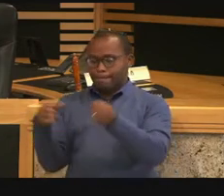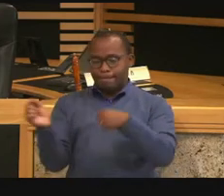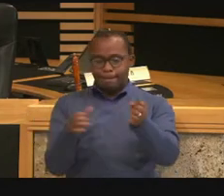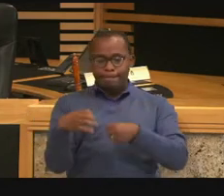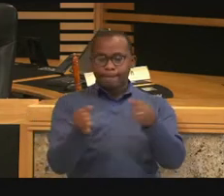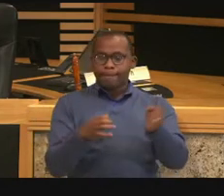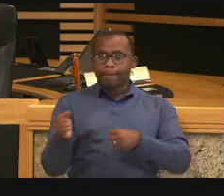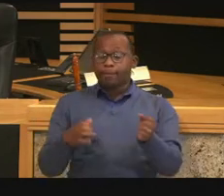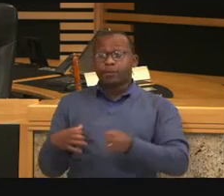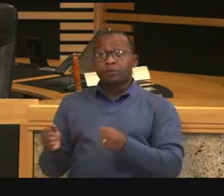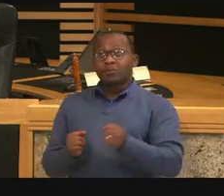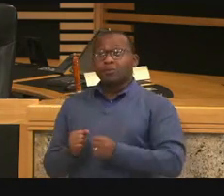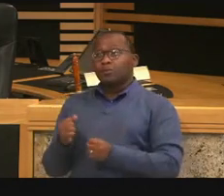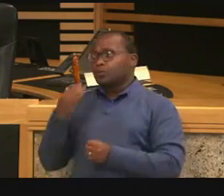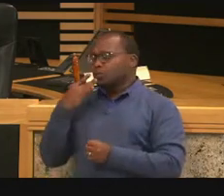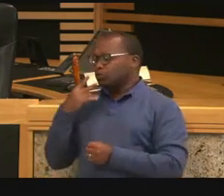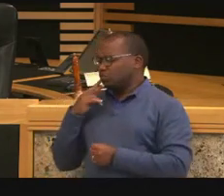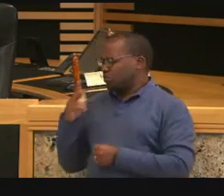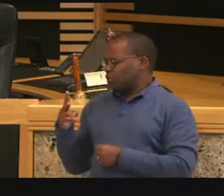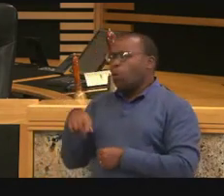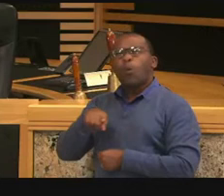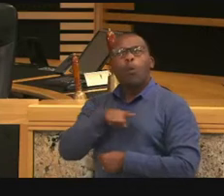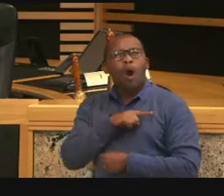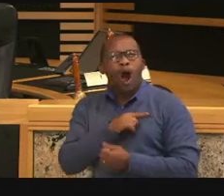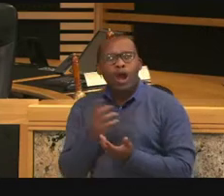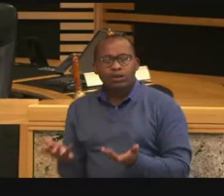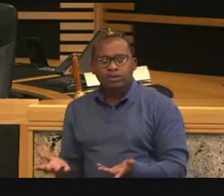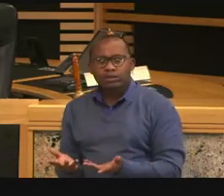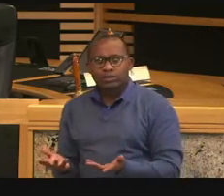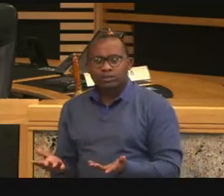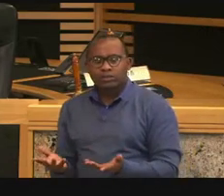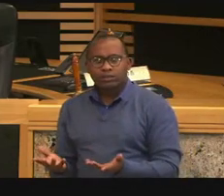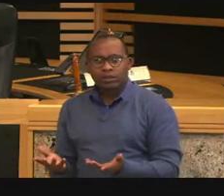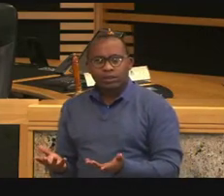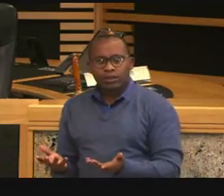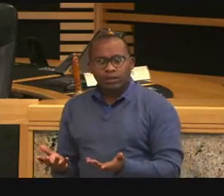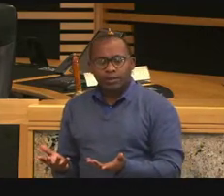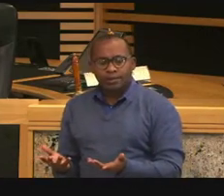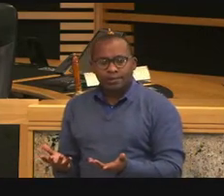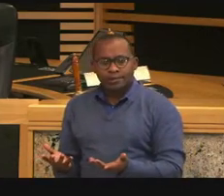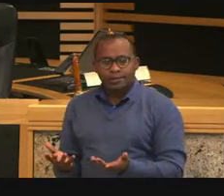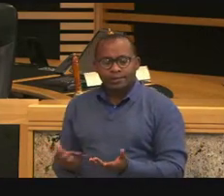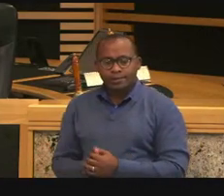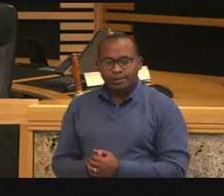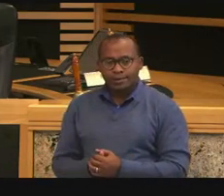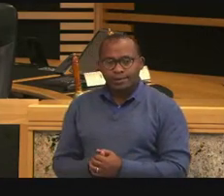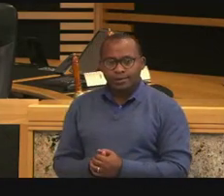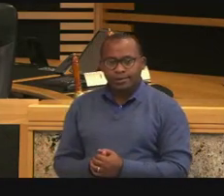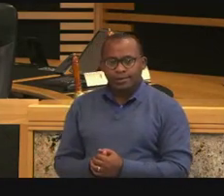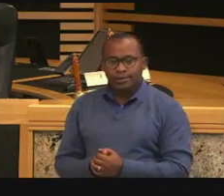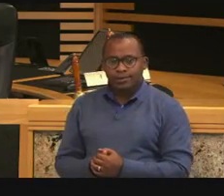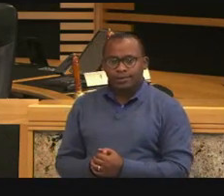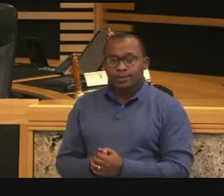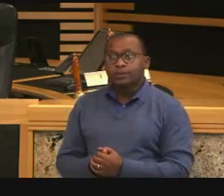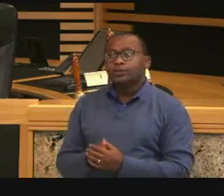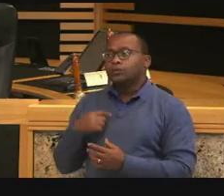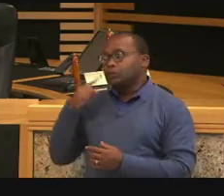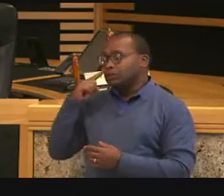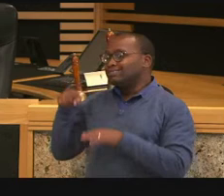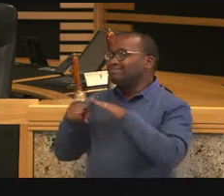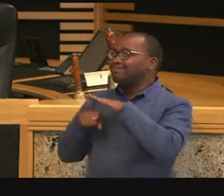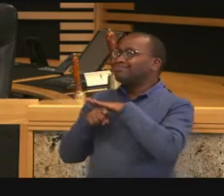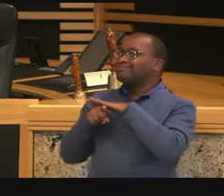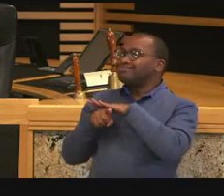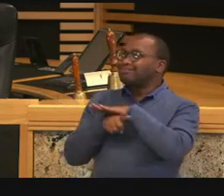And when you look at the reasons behind, we find that there's a suspicion of an underhandedness by